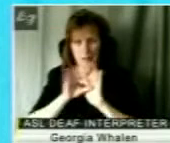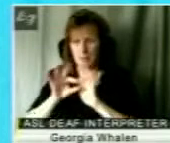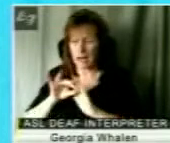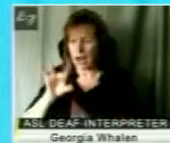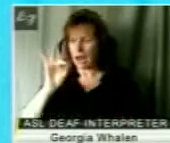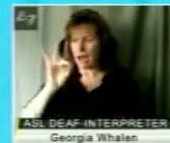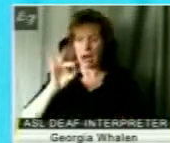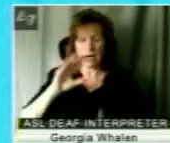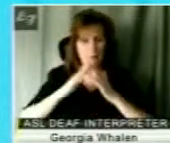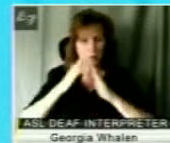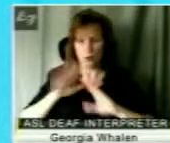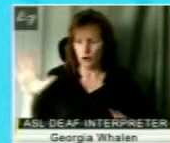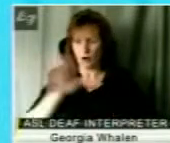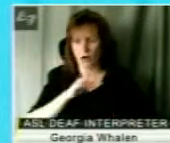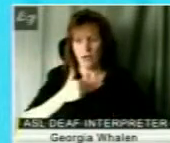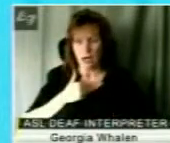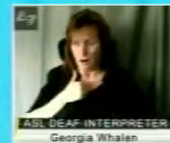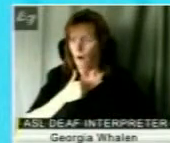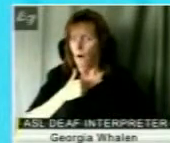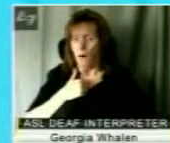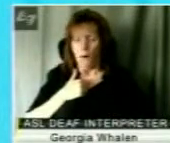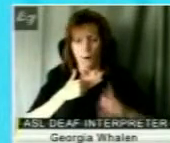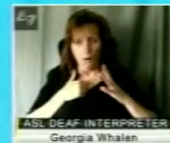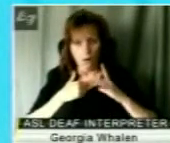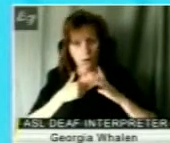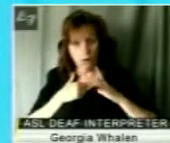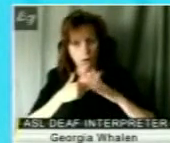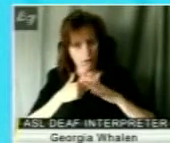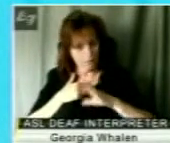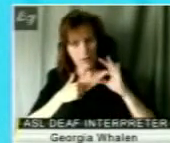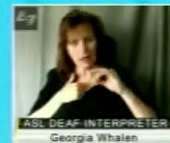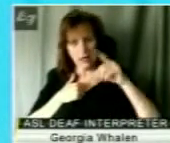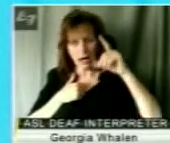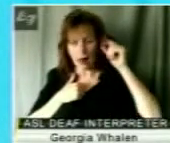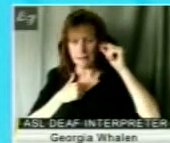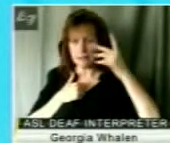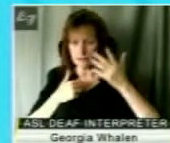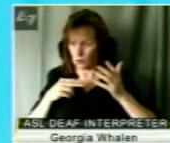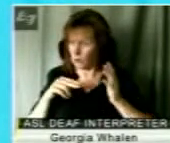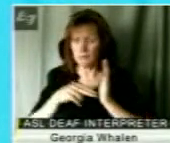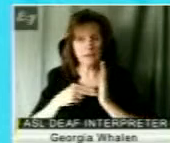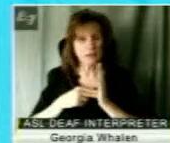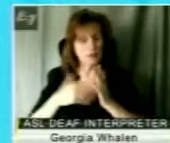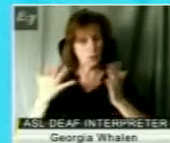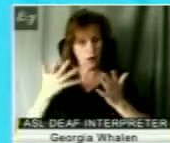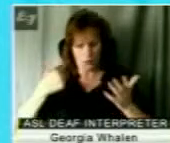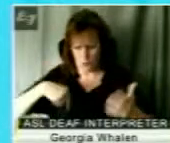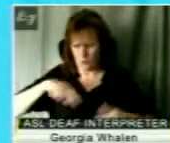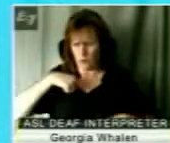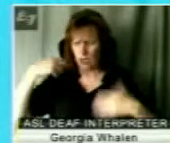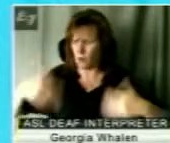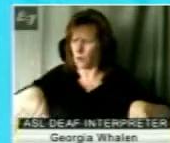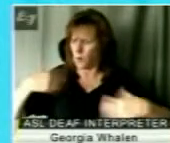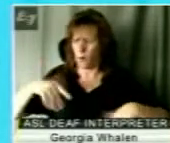the robust entrepreneurial spirit we have in our community and a commitment to supporting